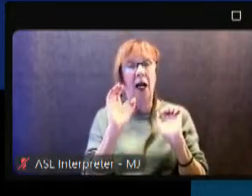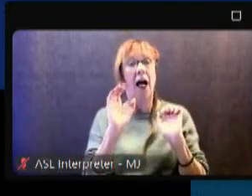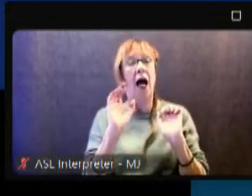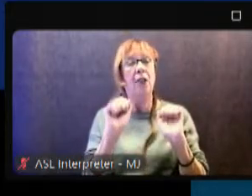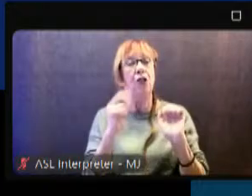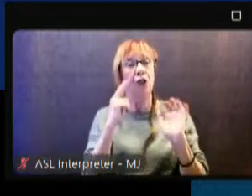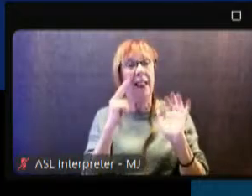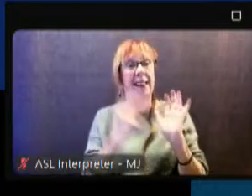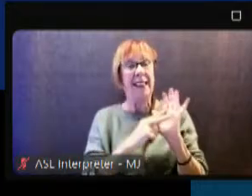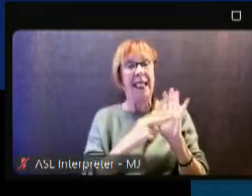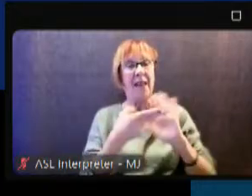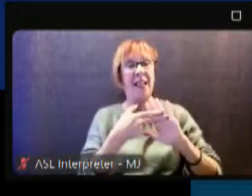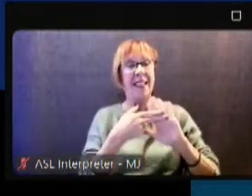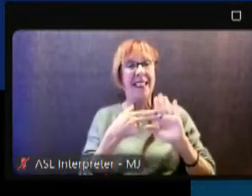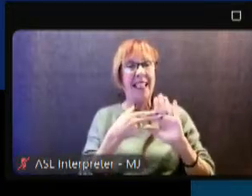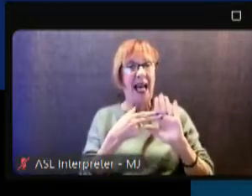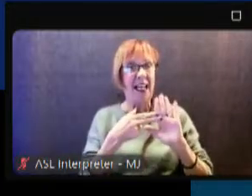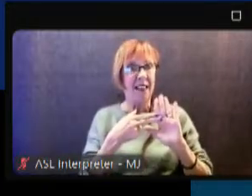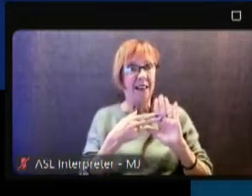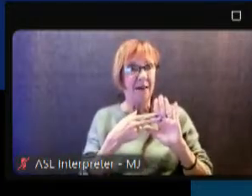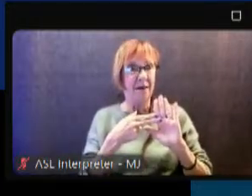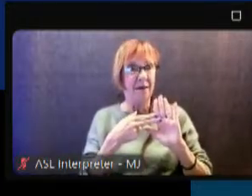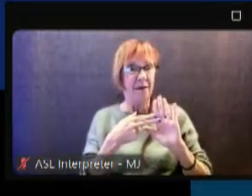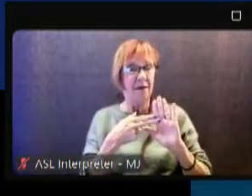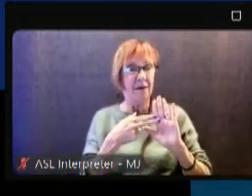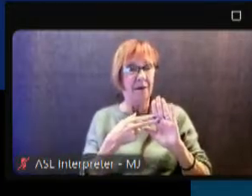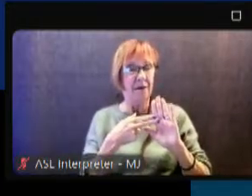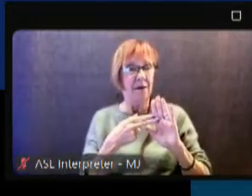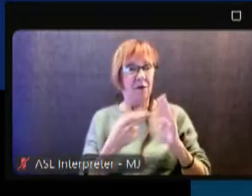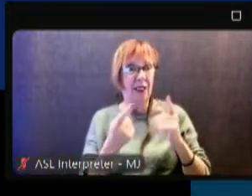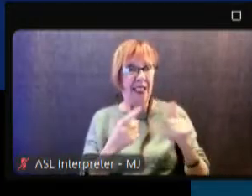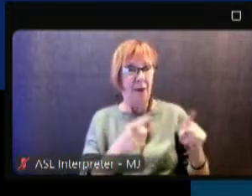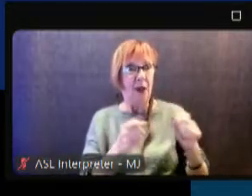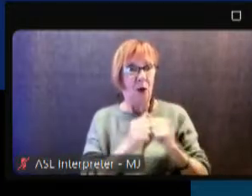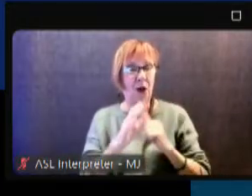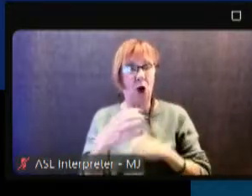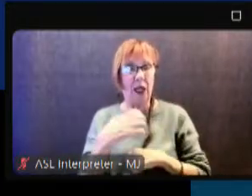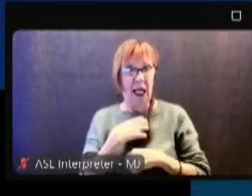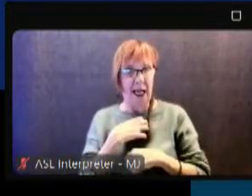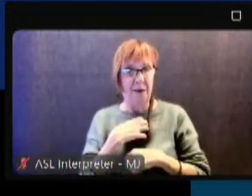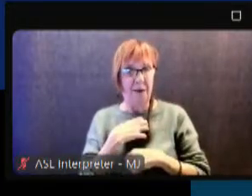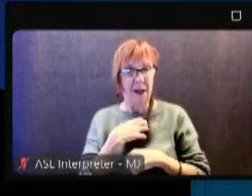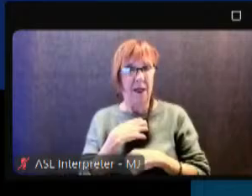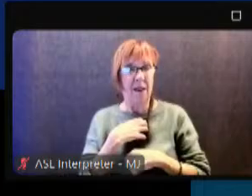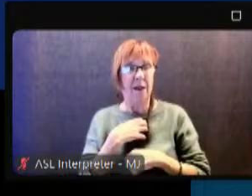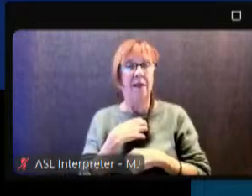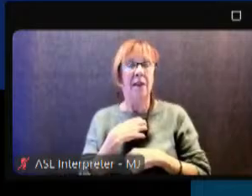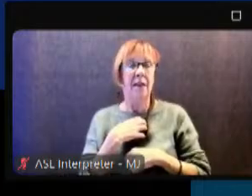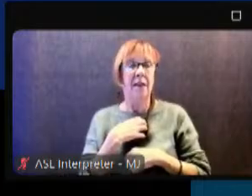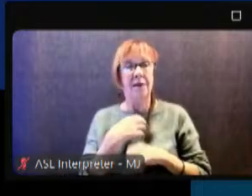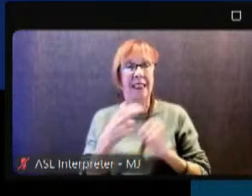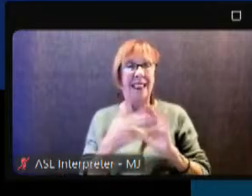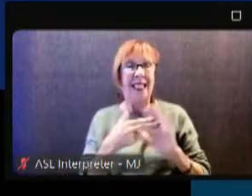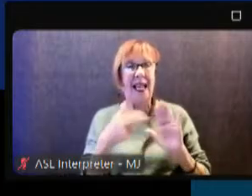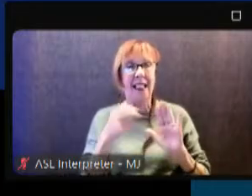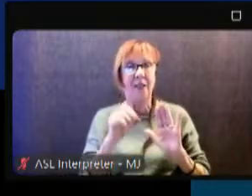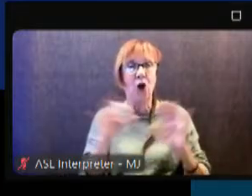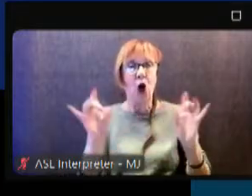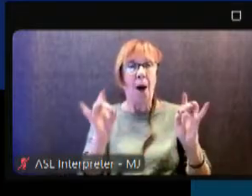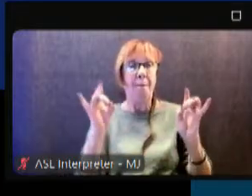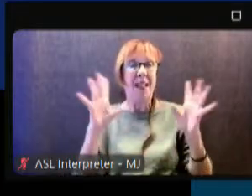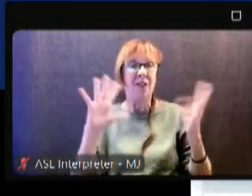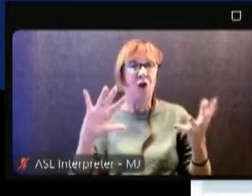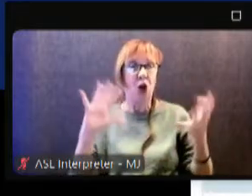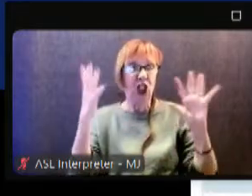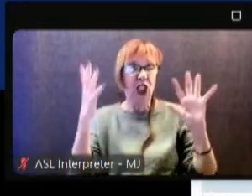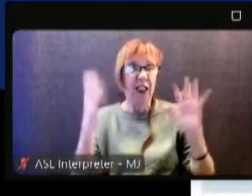status of your claim or the status of your misfortune and calamity. Next slide, please.